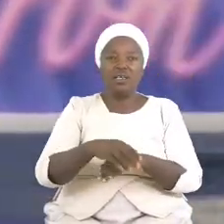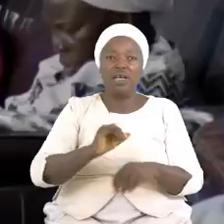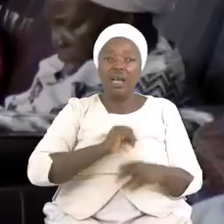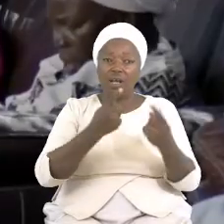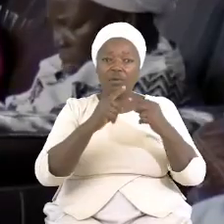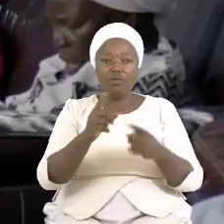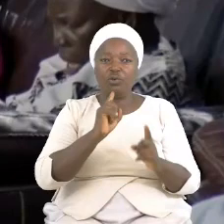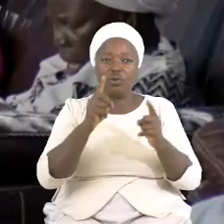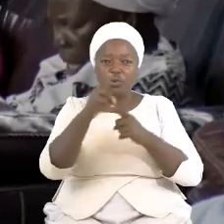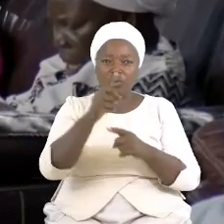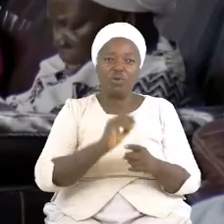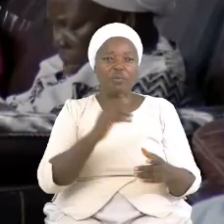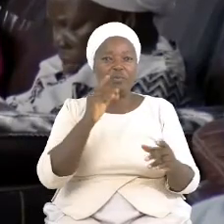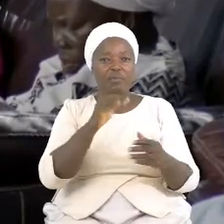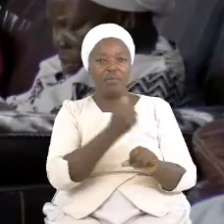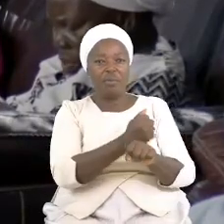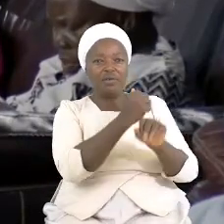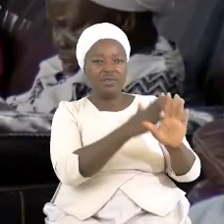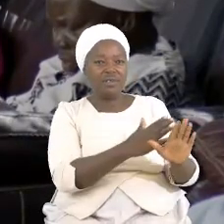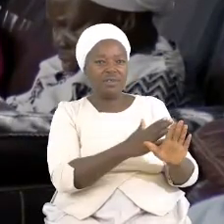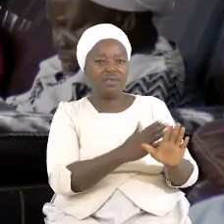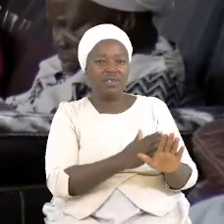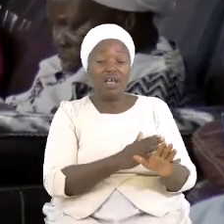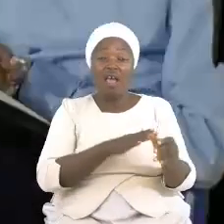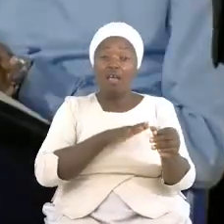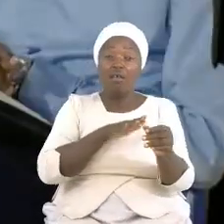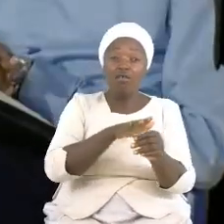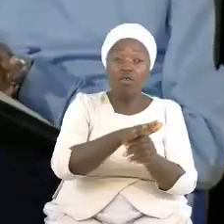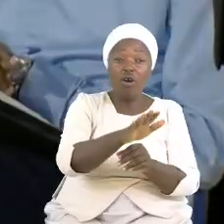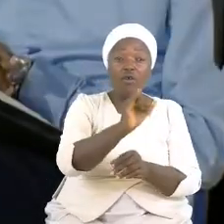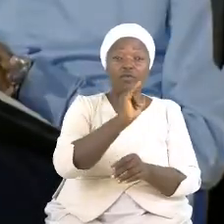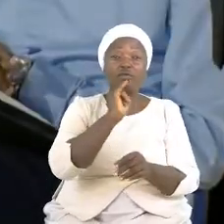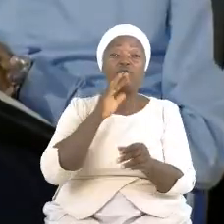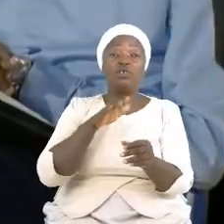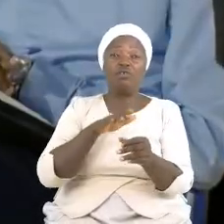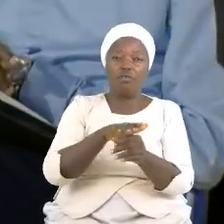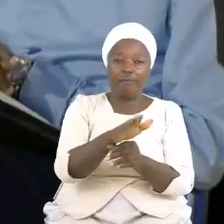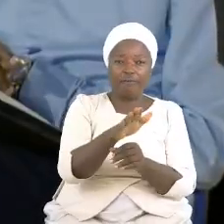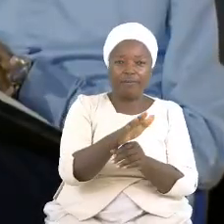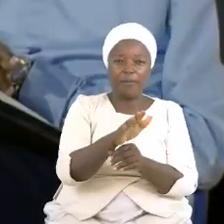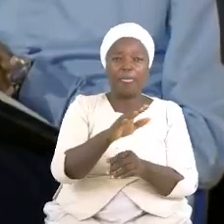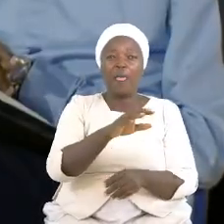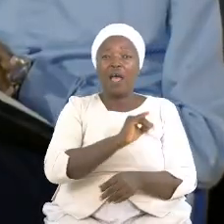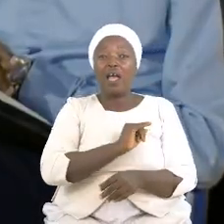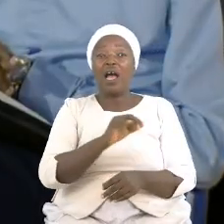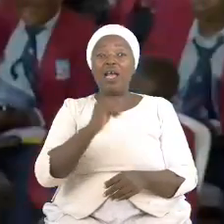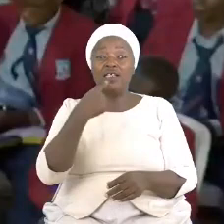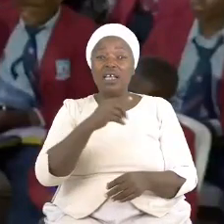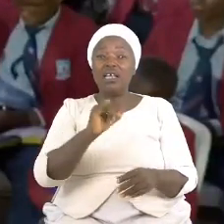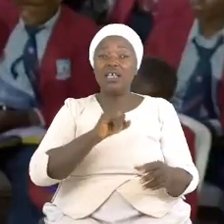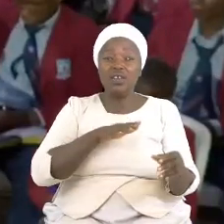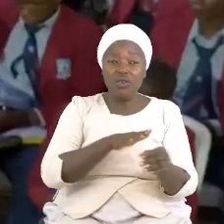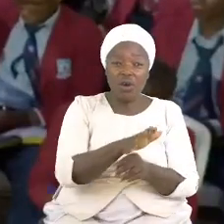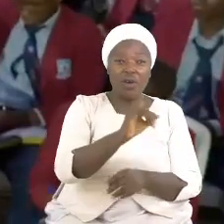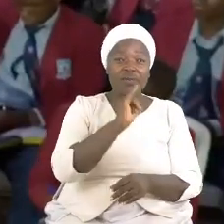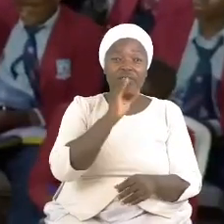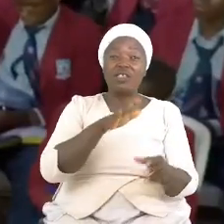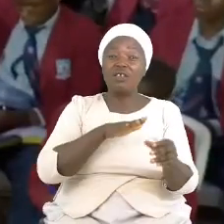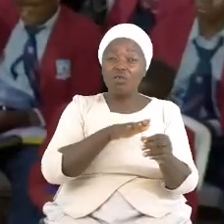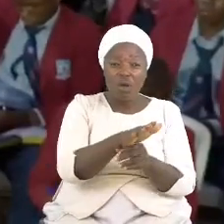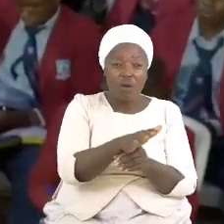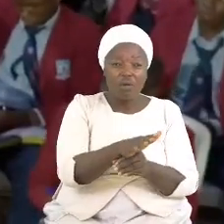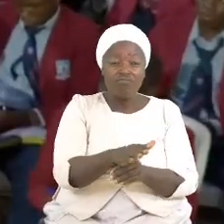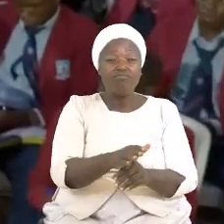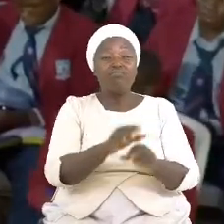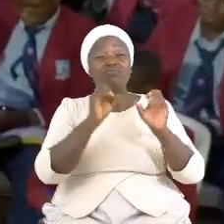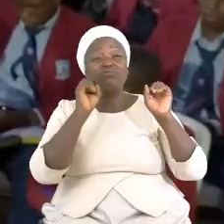mountain. Enough is enough. I said enough is enough. Maybe you have